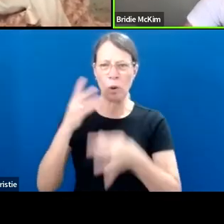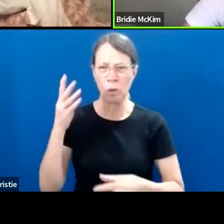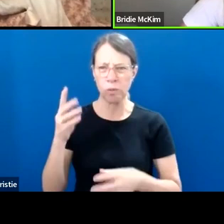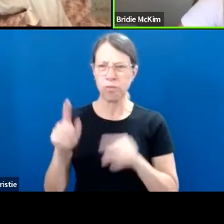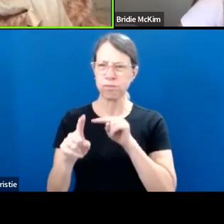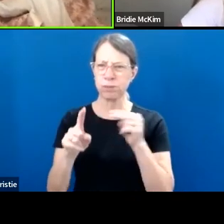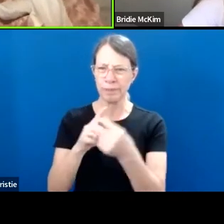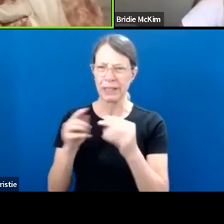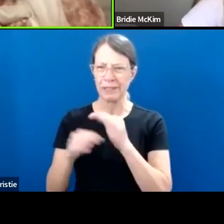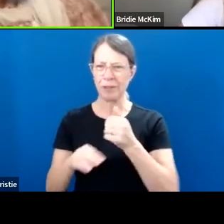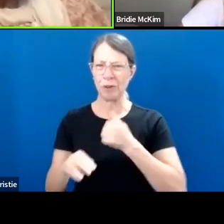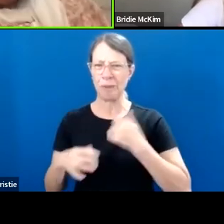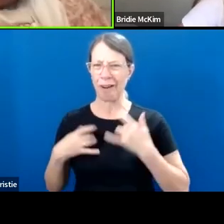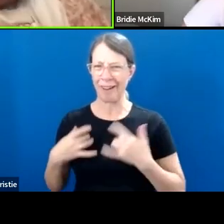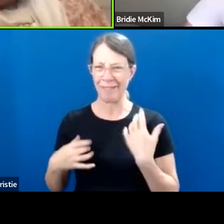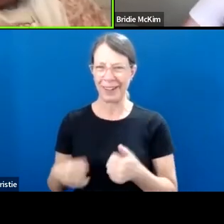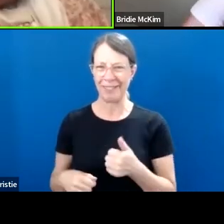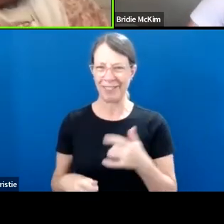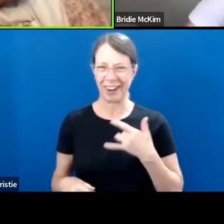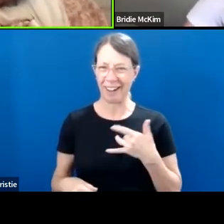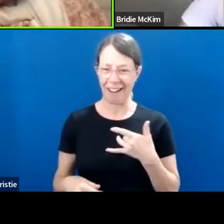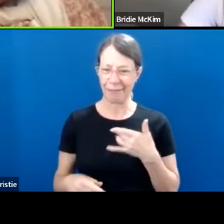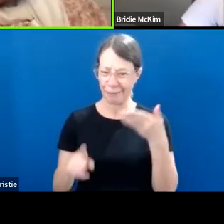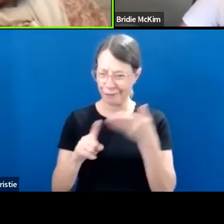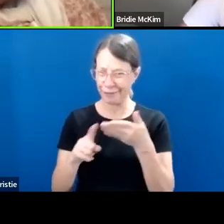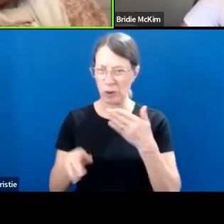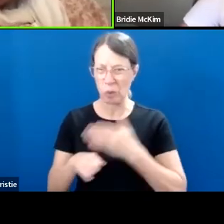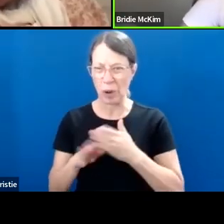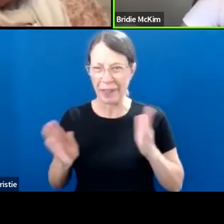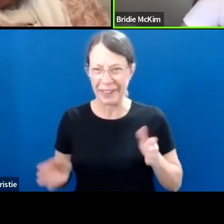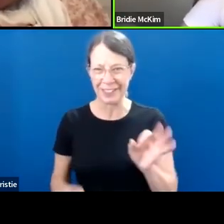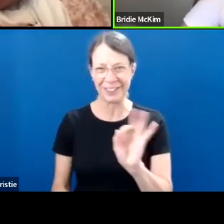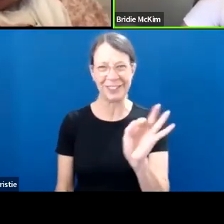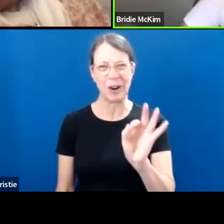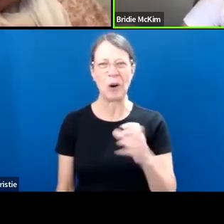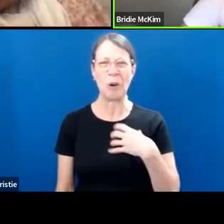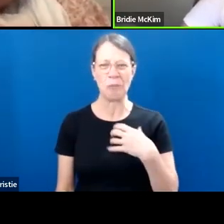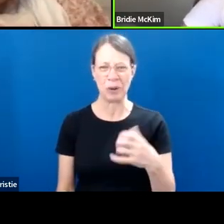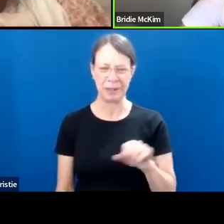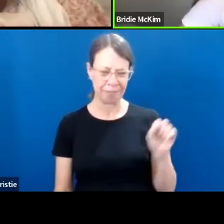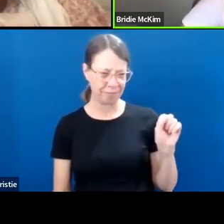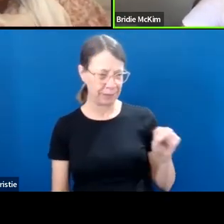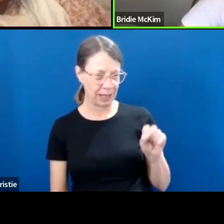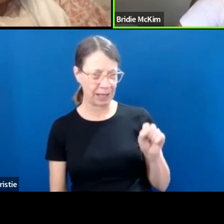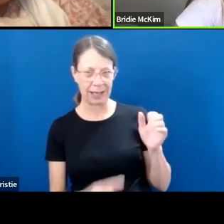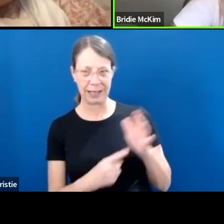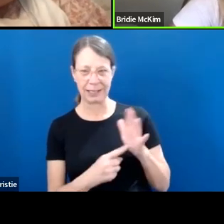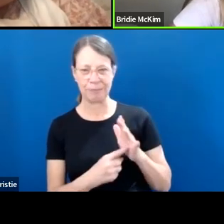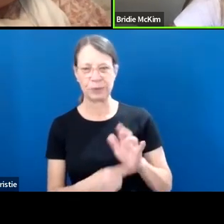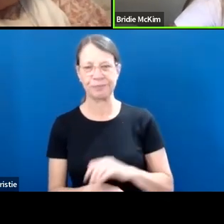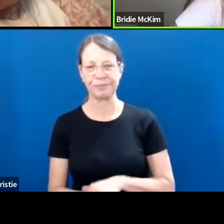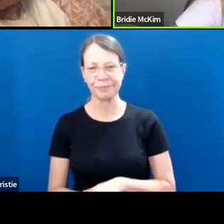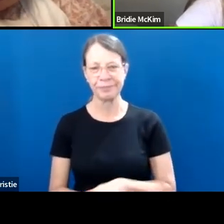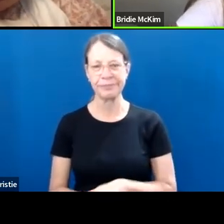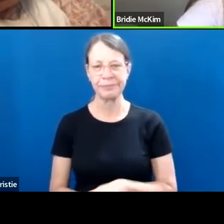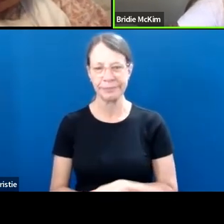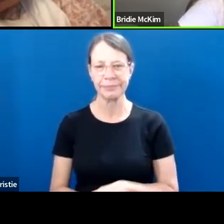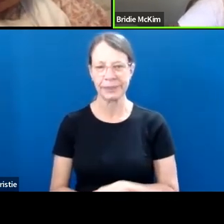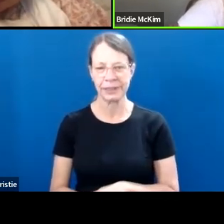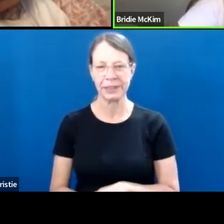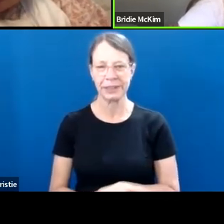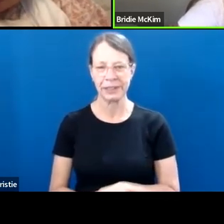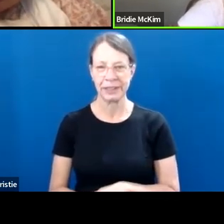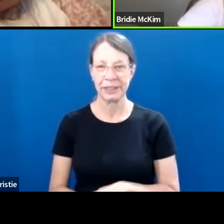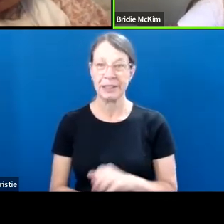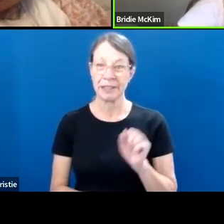work. And for sure, that's so important. Yeah. Even though we bring it all that we are to